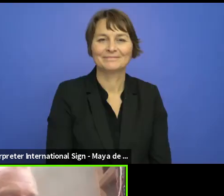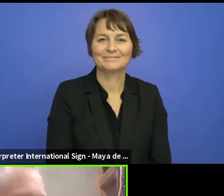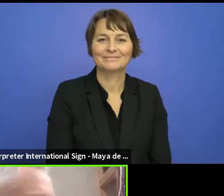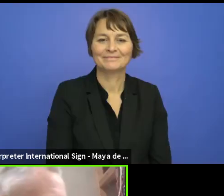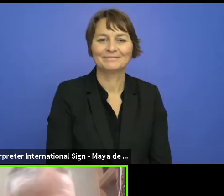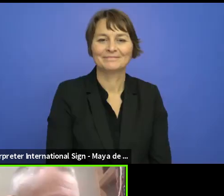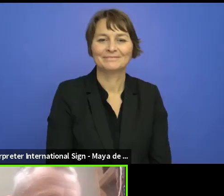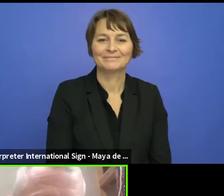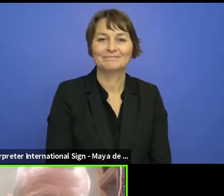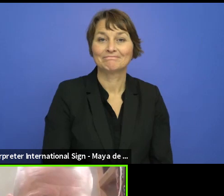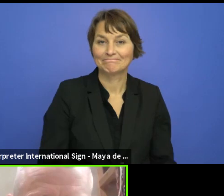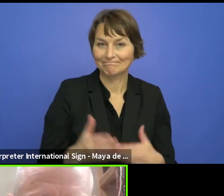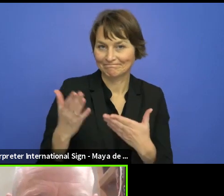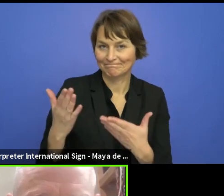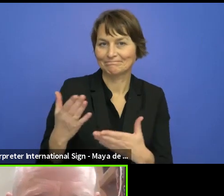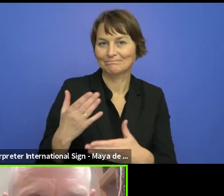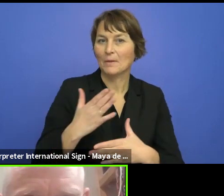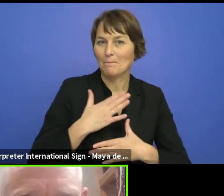That was a work.